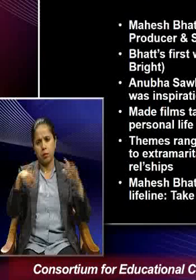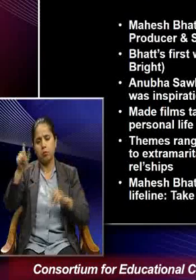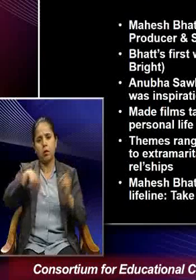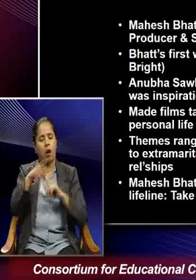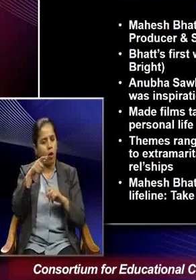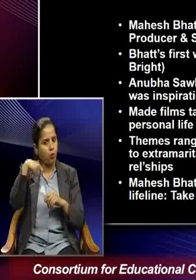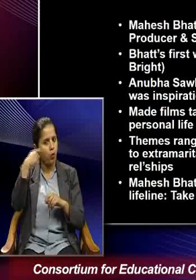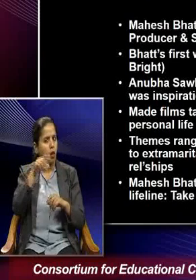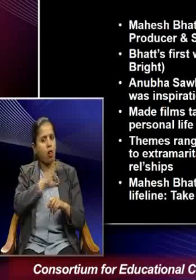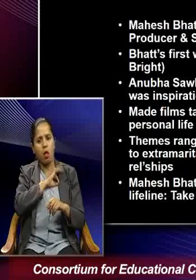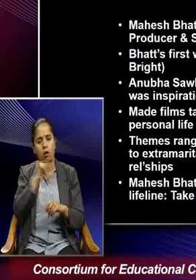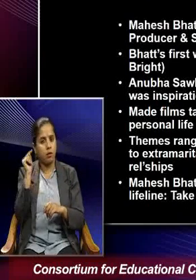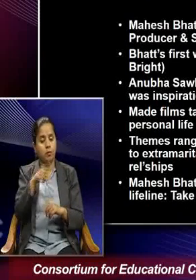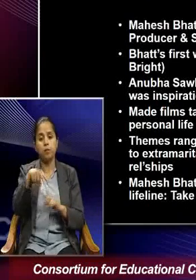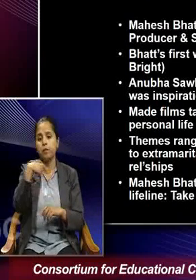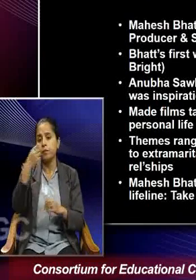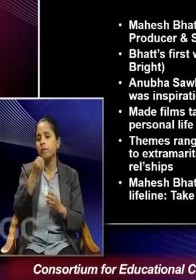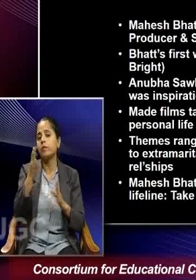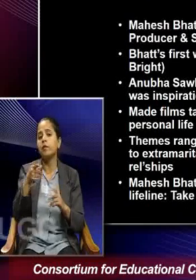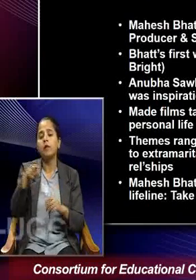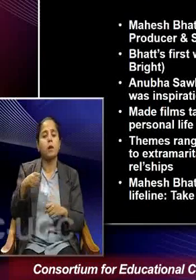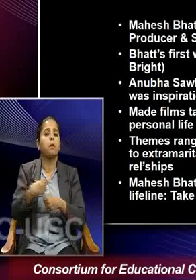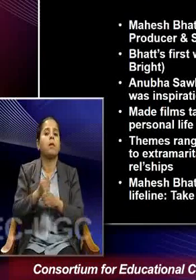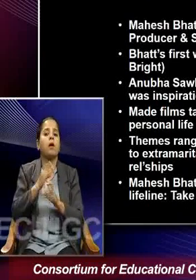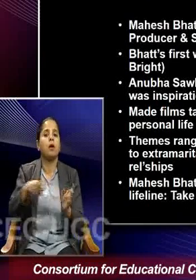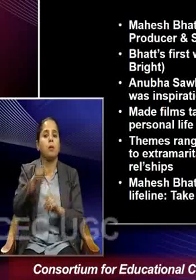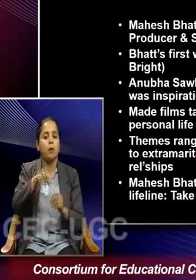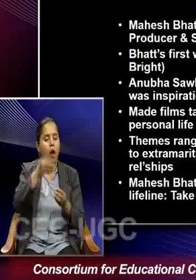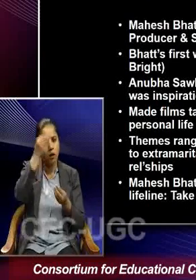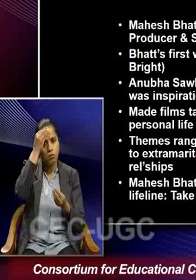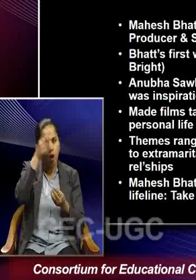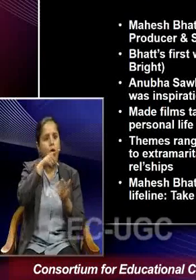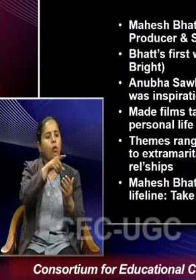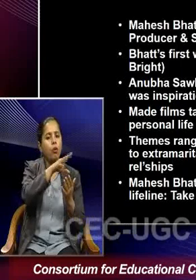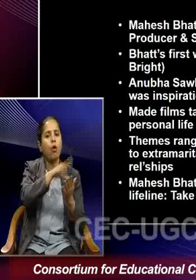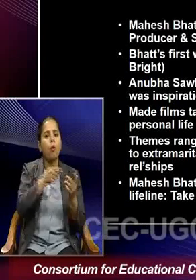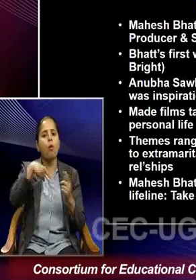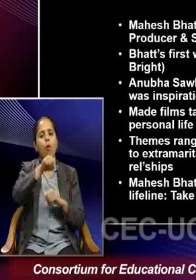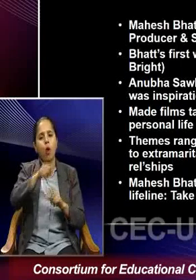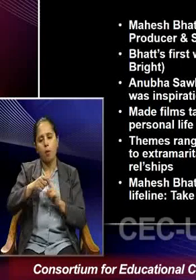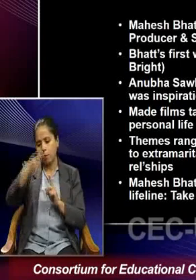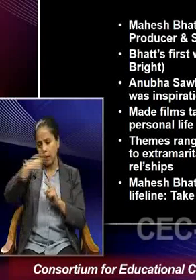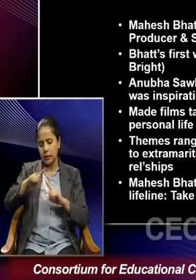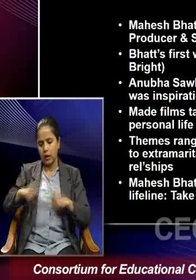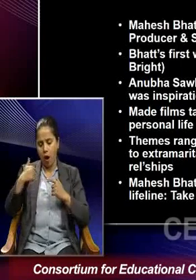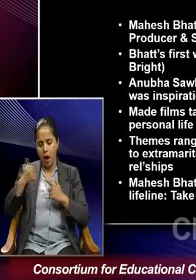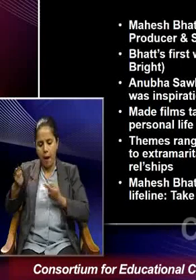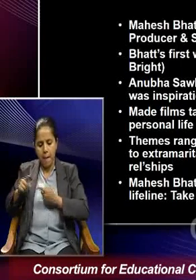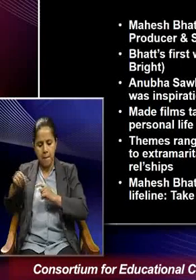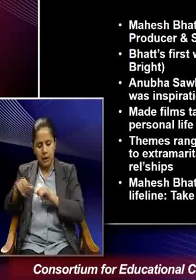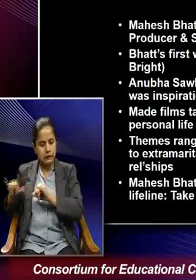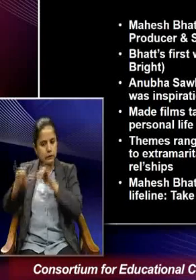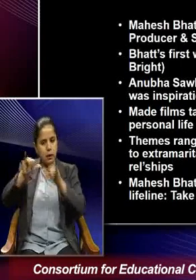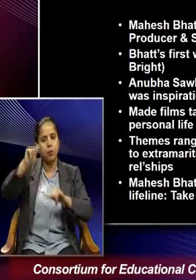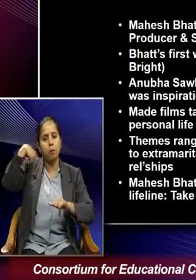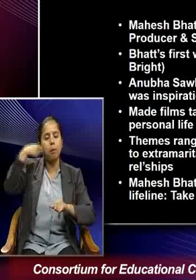that the films which have been made by him, they are taking insights from his personal life, and the